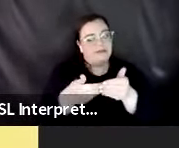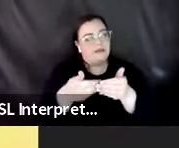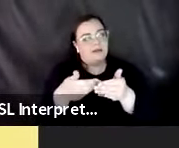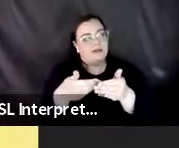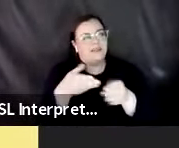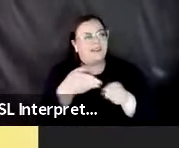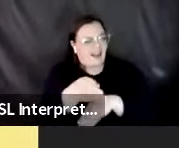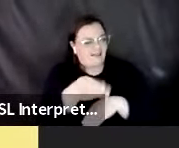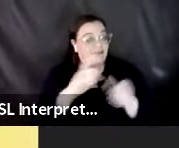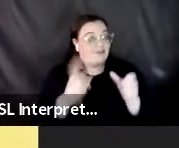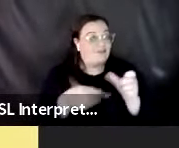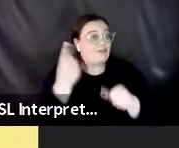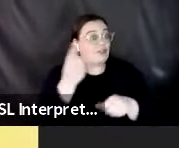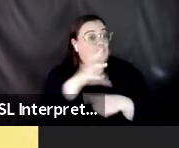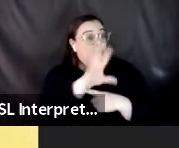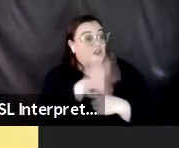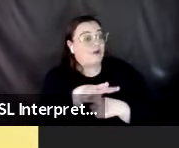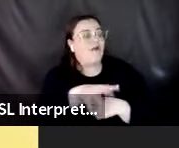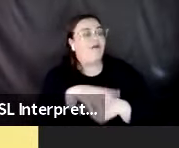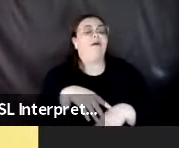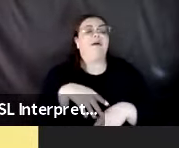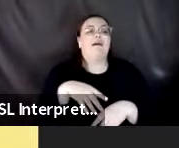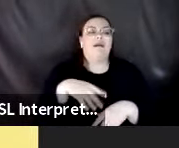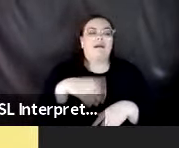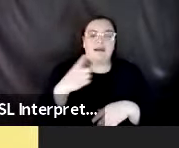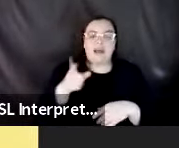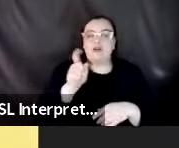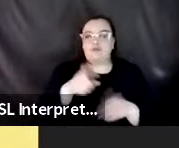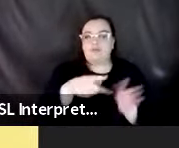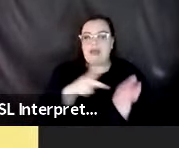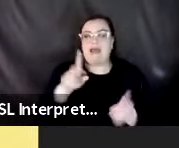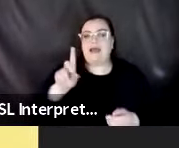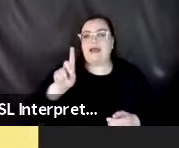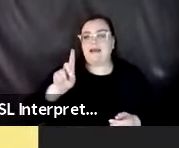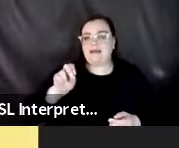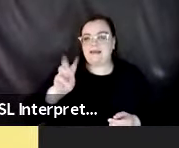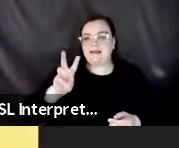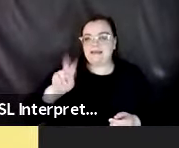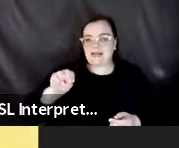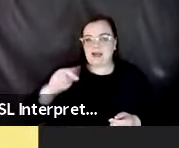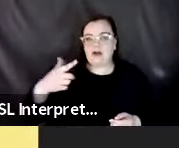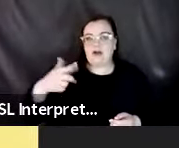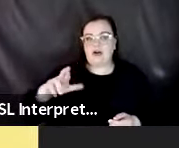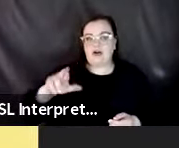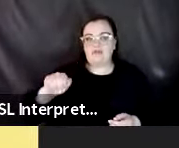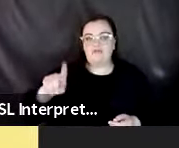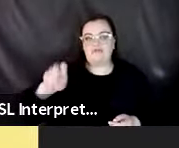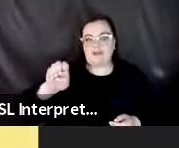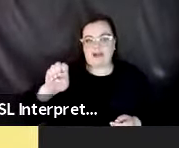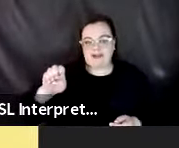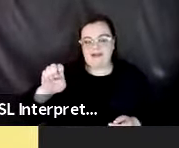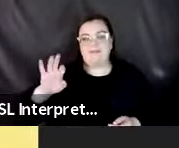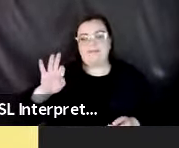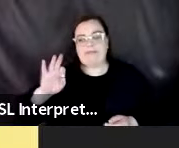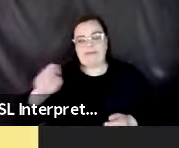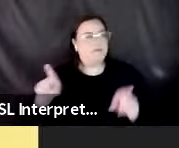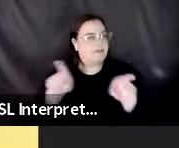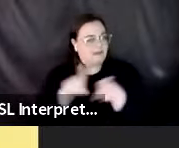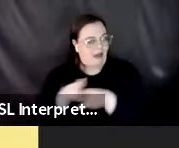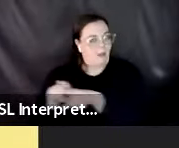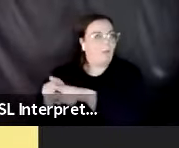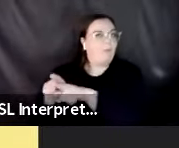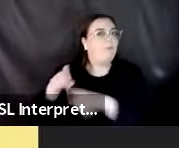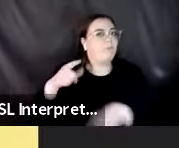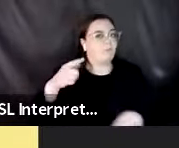date of first use, and you are due a downgrade fee, which is the same as a session fee. Now, the other obstacle is